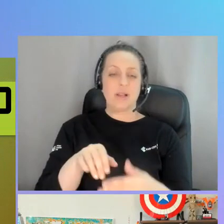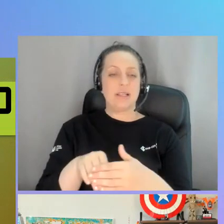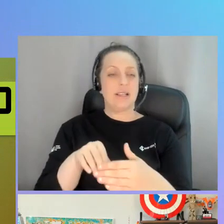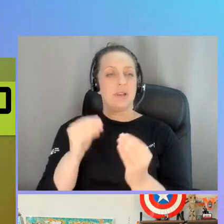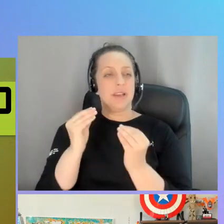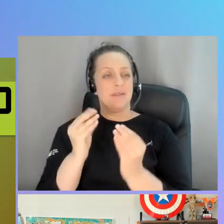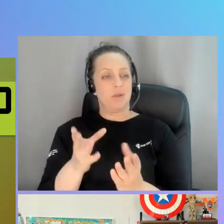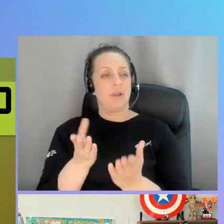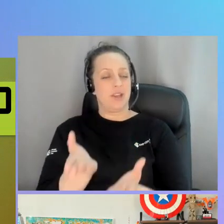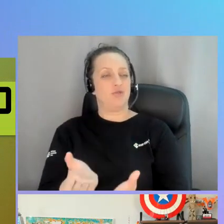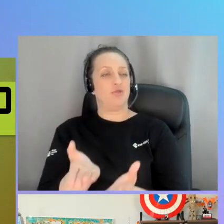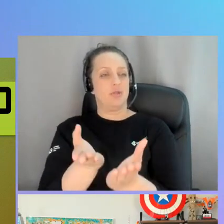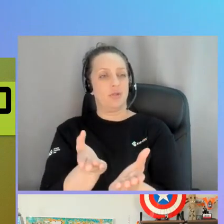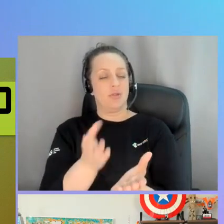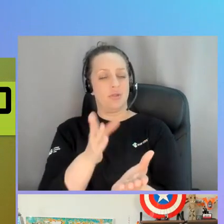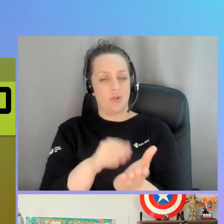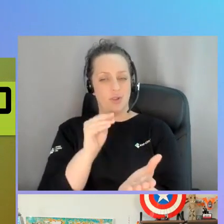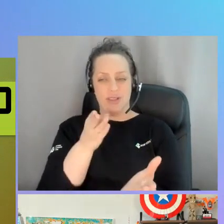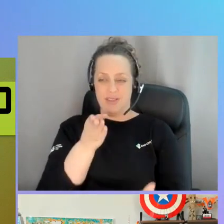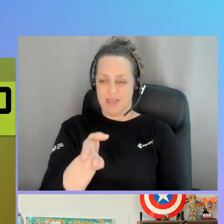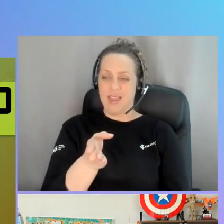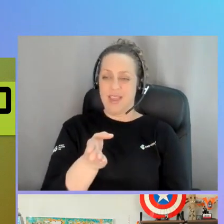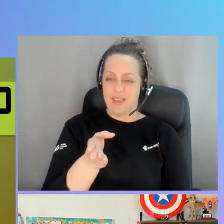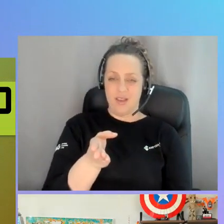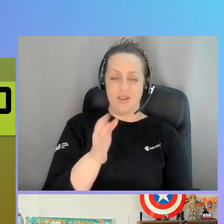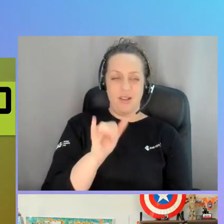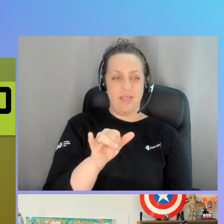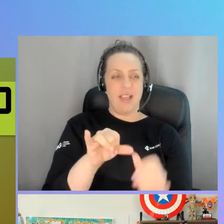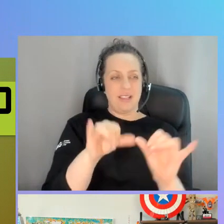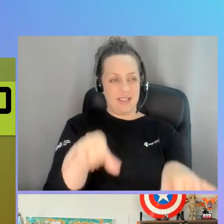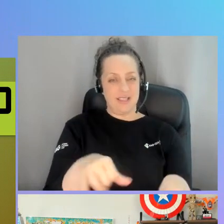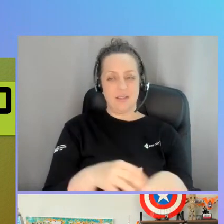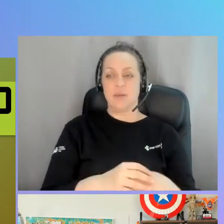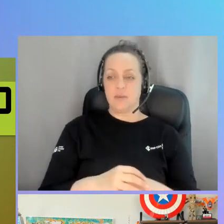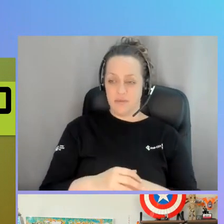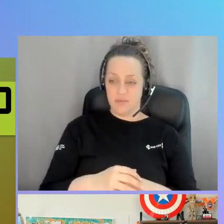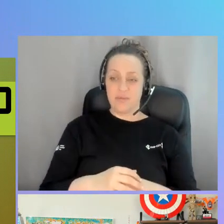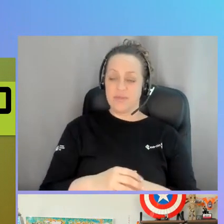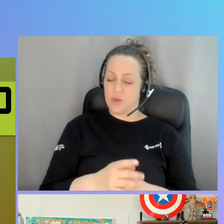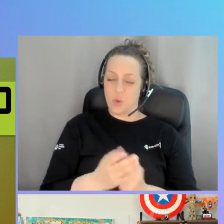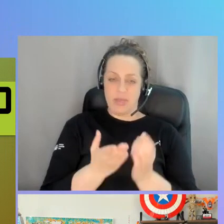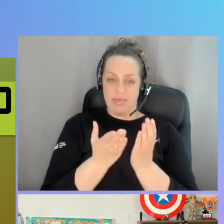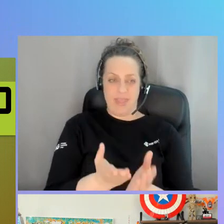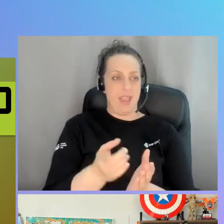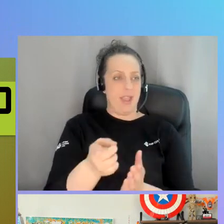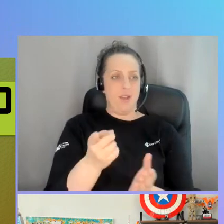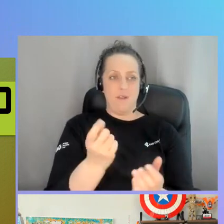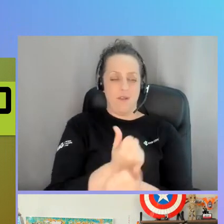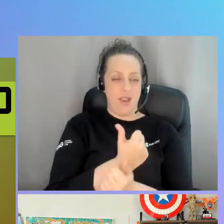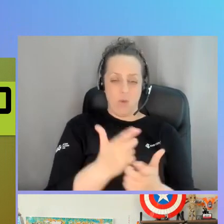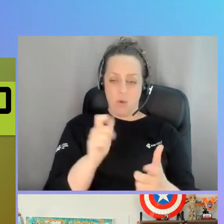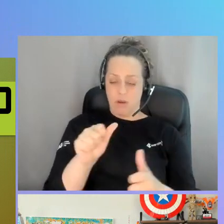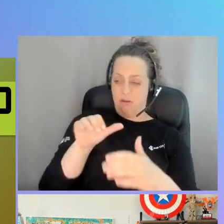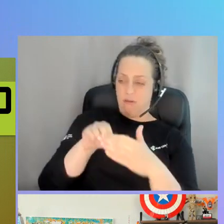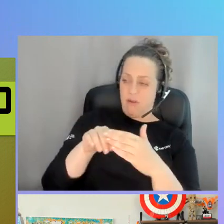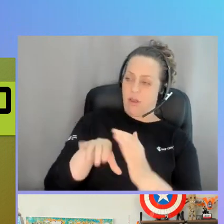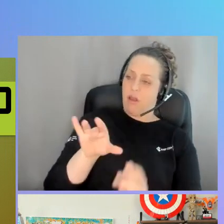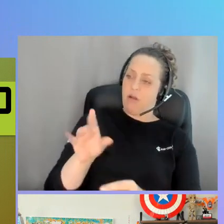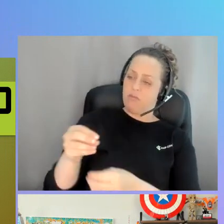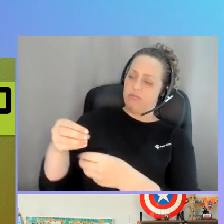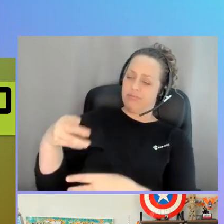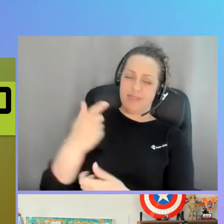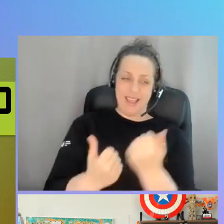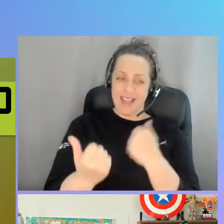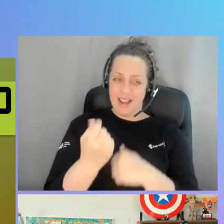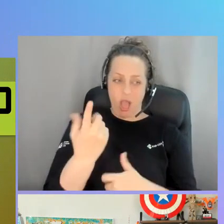accessibility portfolio of learning into that system, right? So that it's out there for all your employees to access, just like